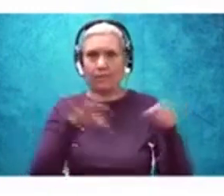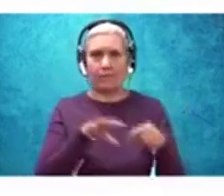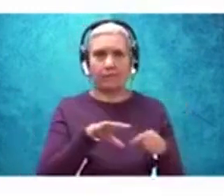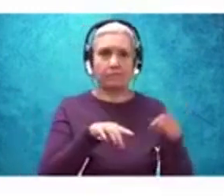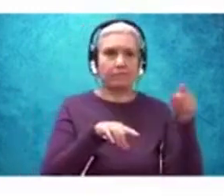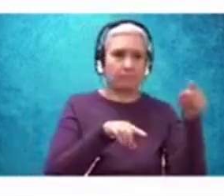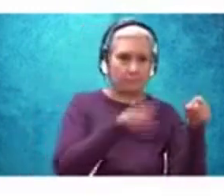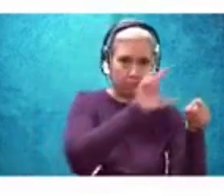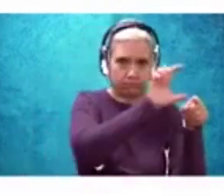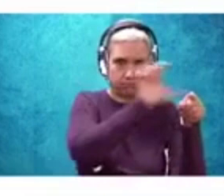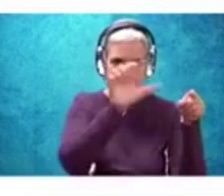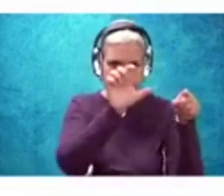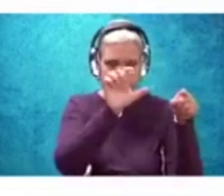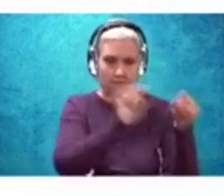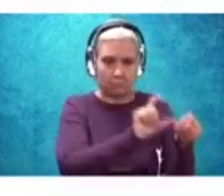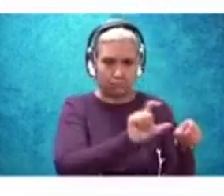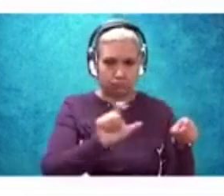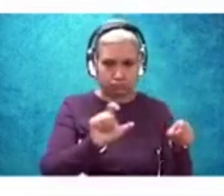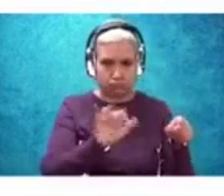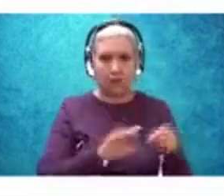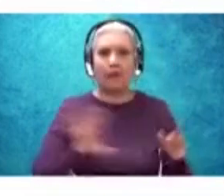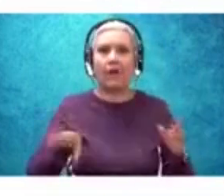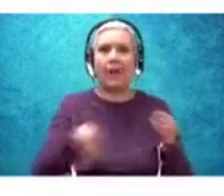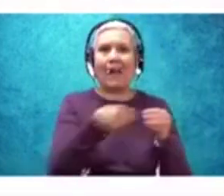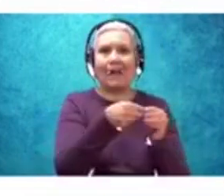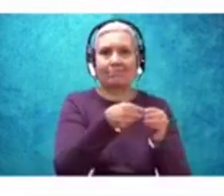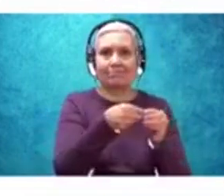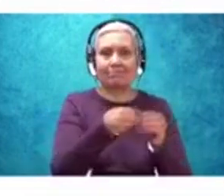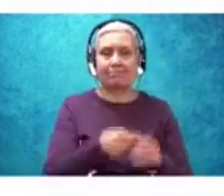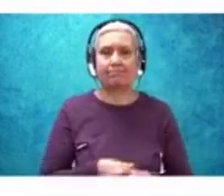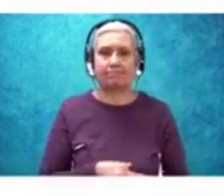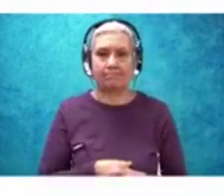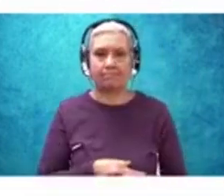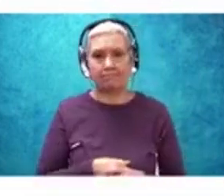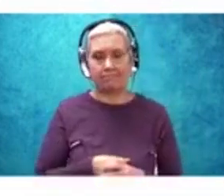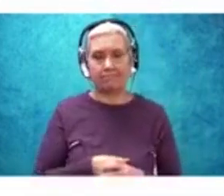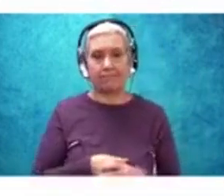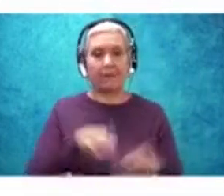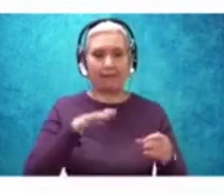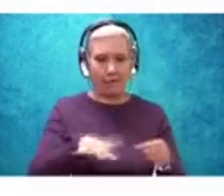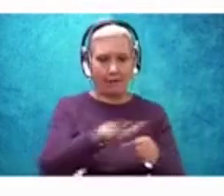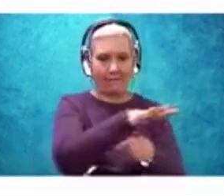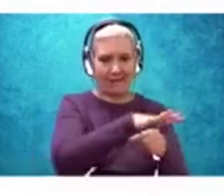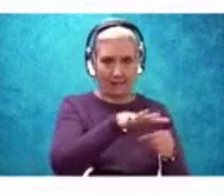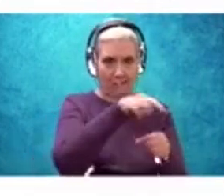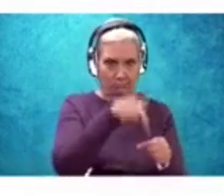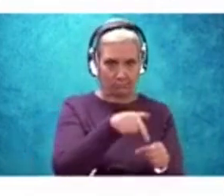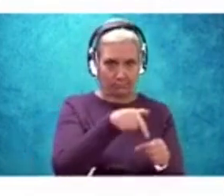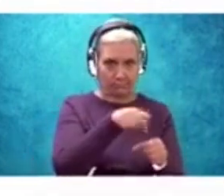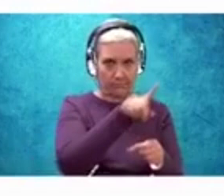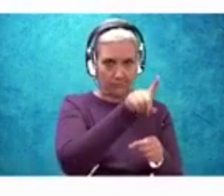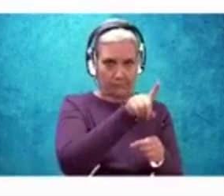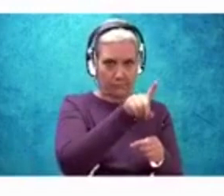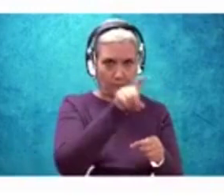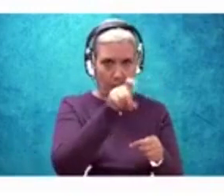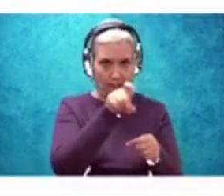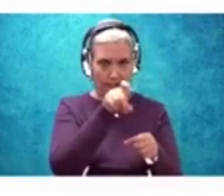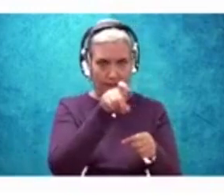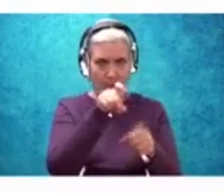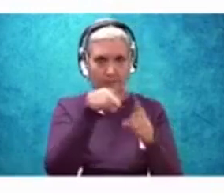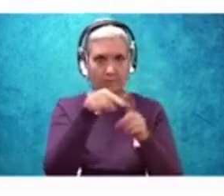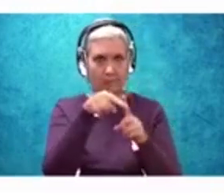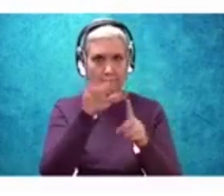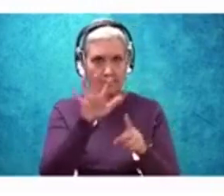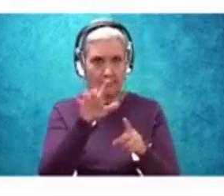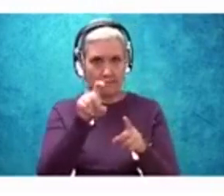squared, the 2x, the 3x, and the 6. And that'll give us this area here of 1x squared plus 5x